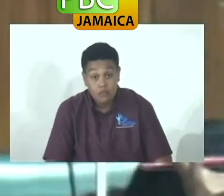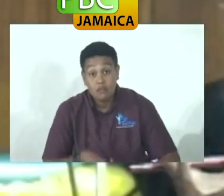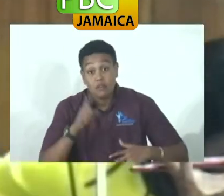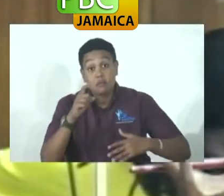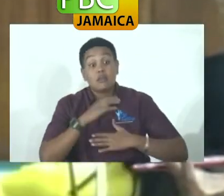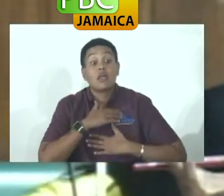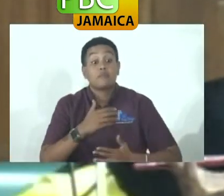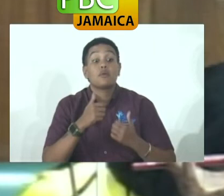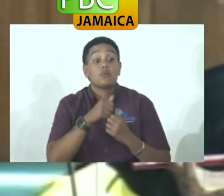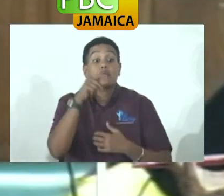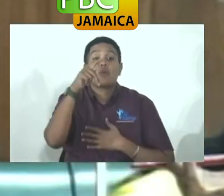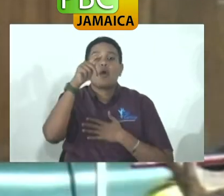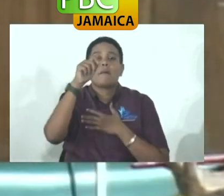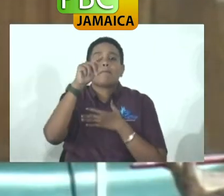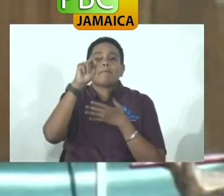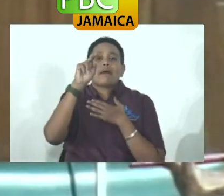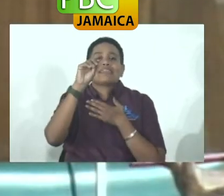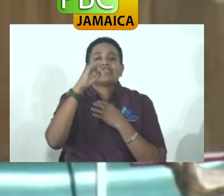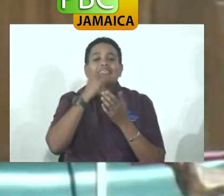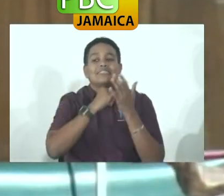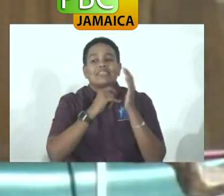and I think it was the